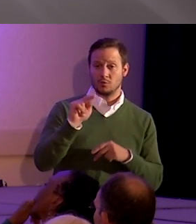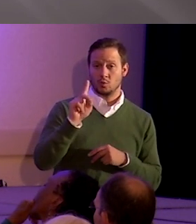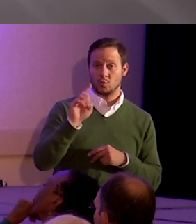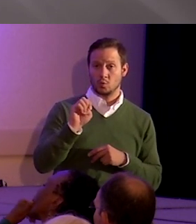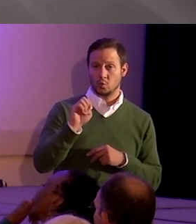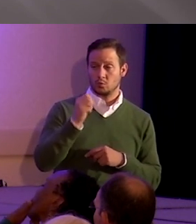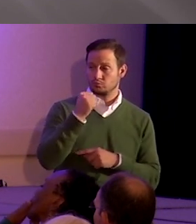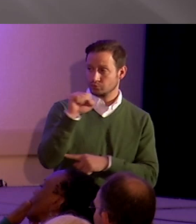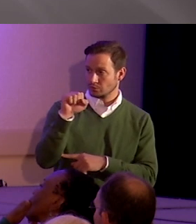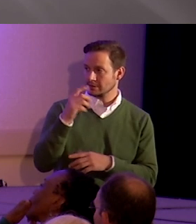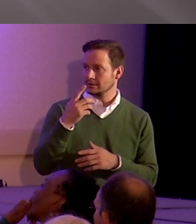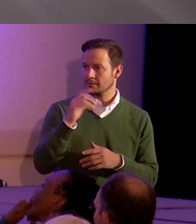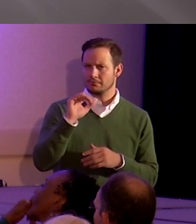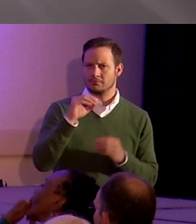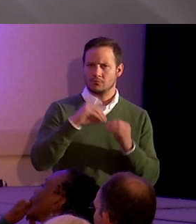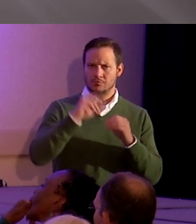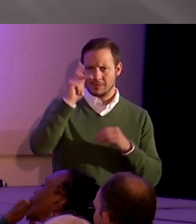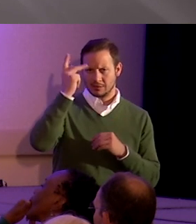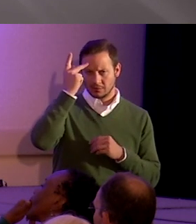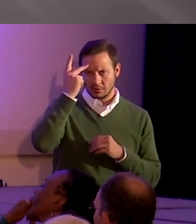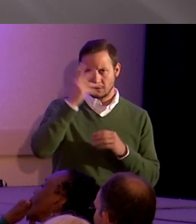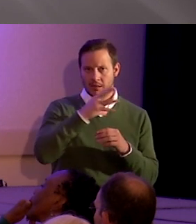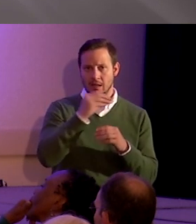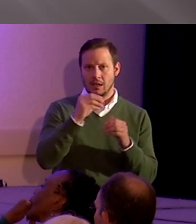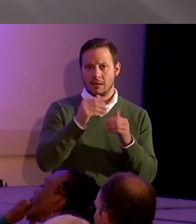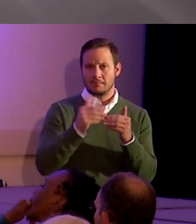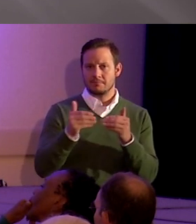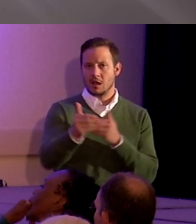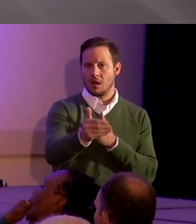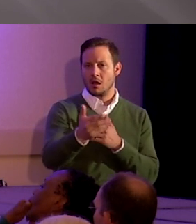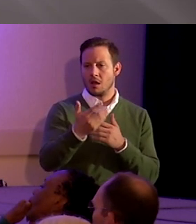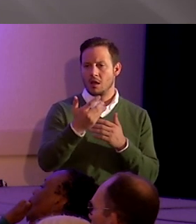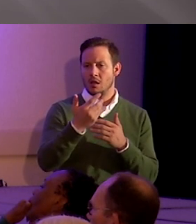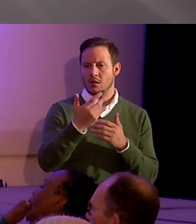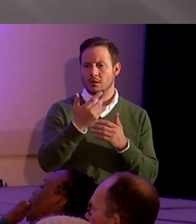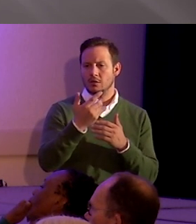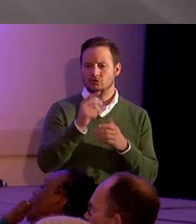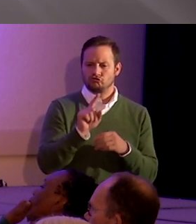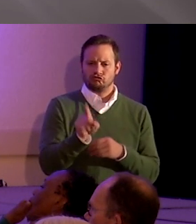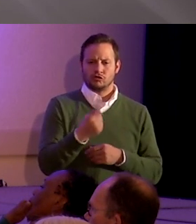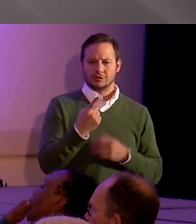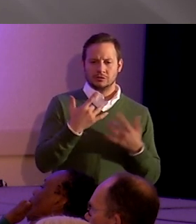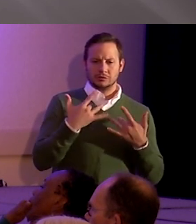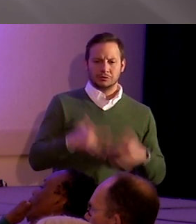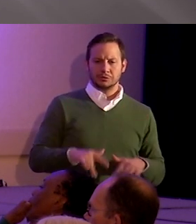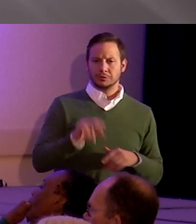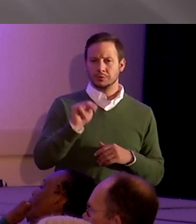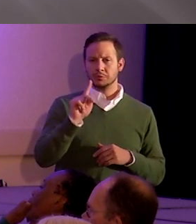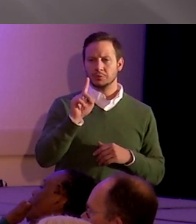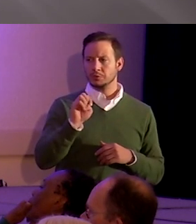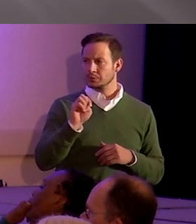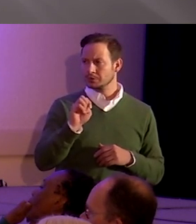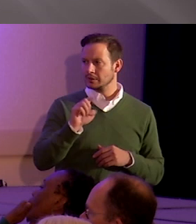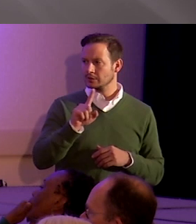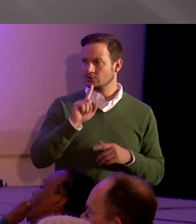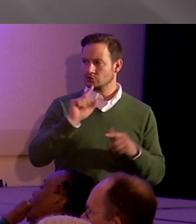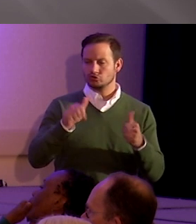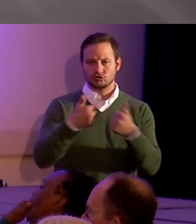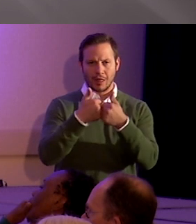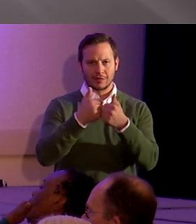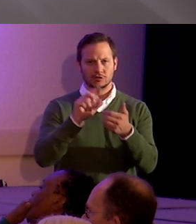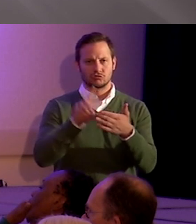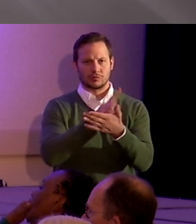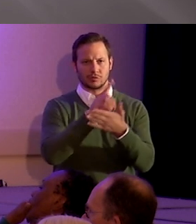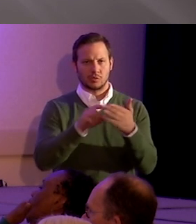political protest that goes beyond the issue of nudity. It challenges discrimination with